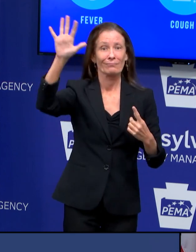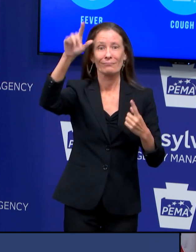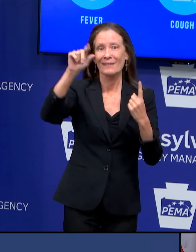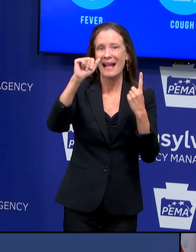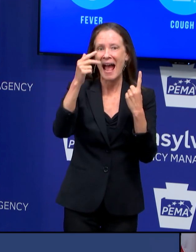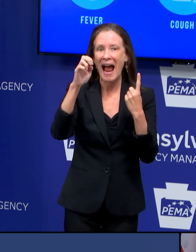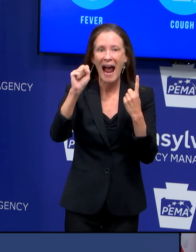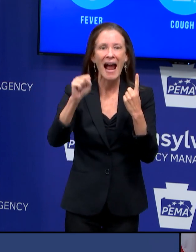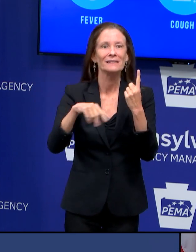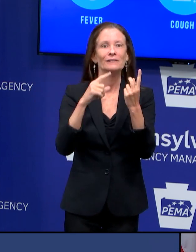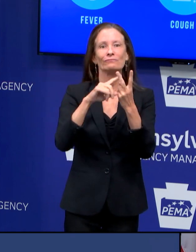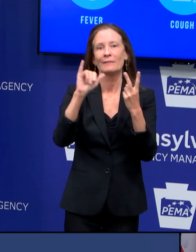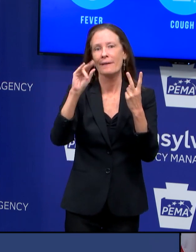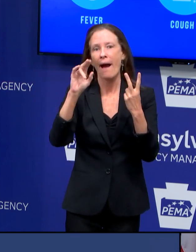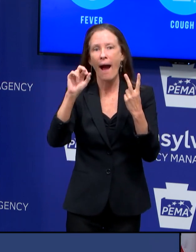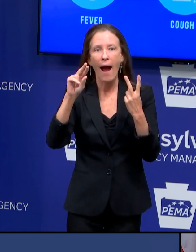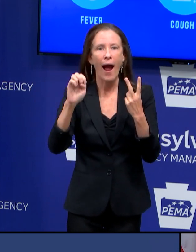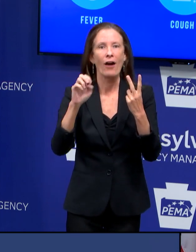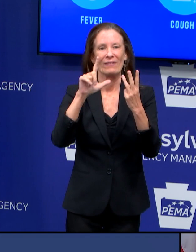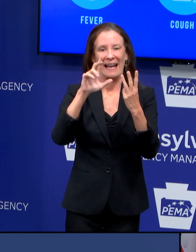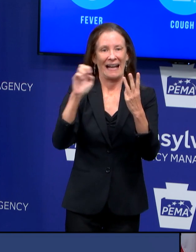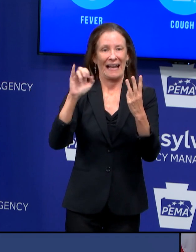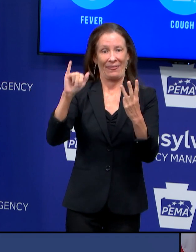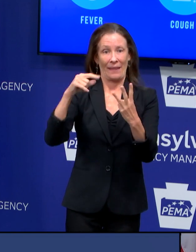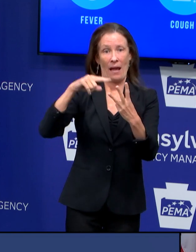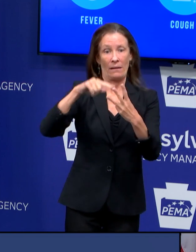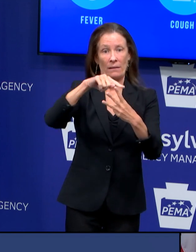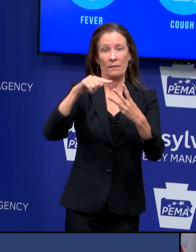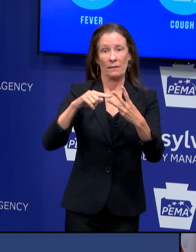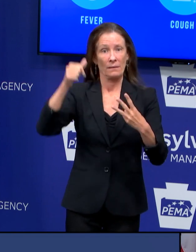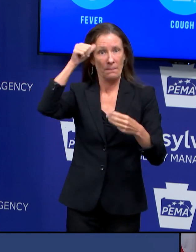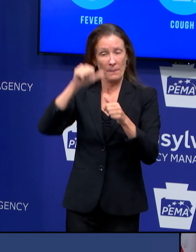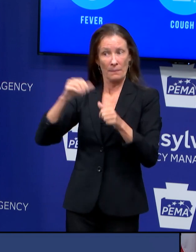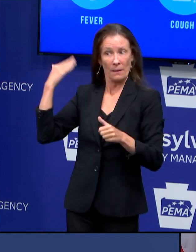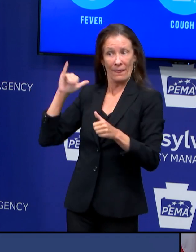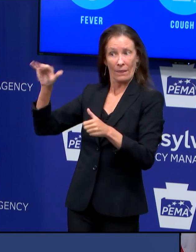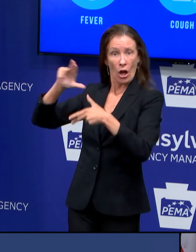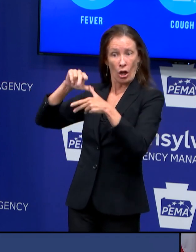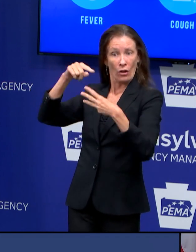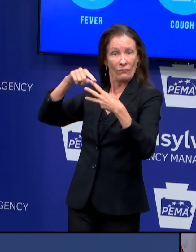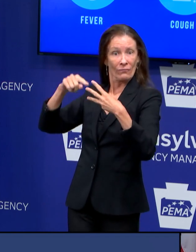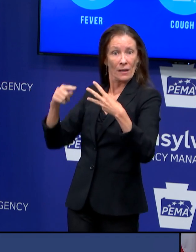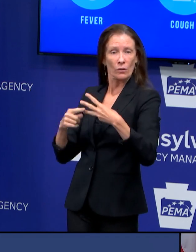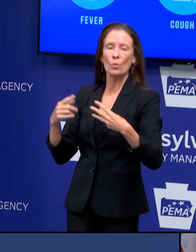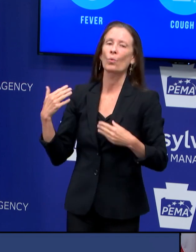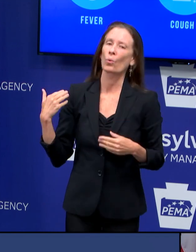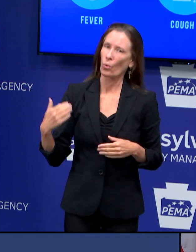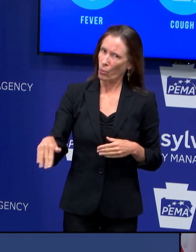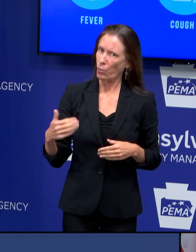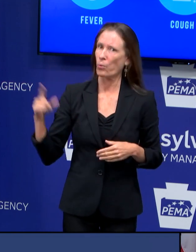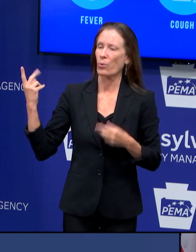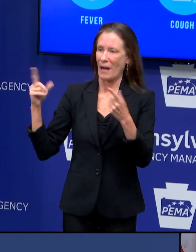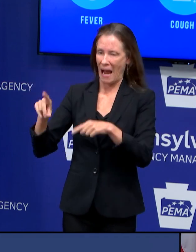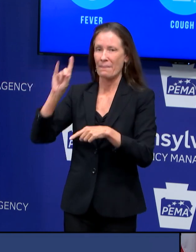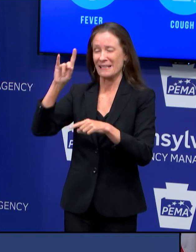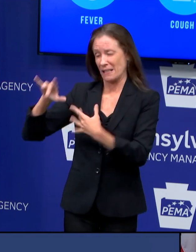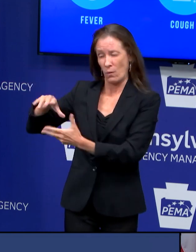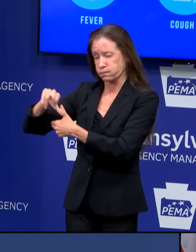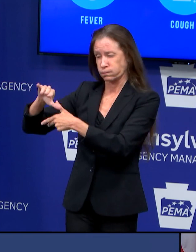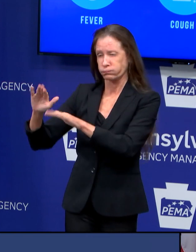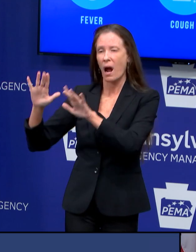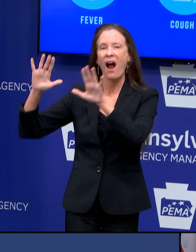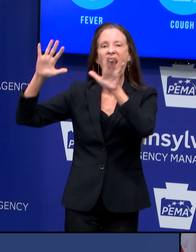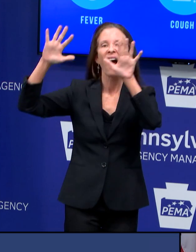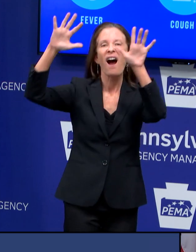and many painful memories for those of us who have lived through a lot of those storms. But even without a named